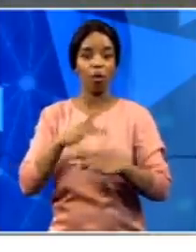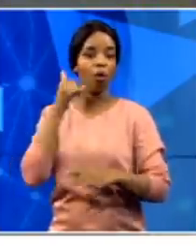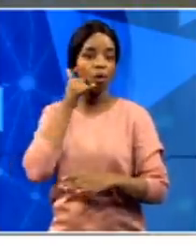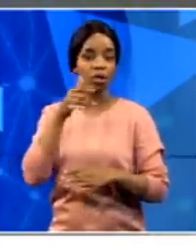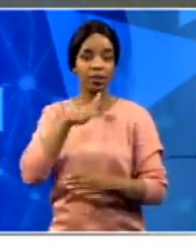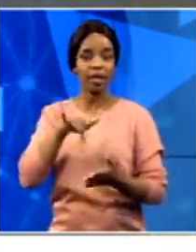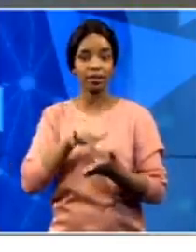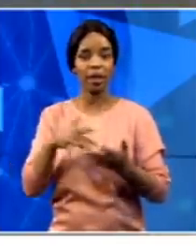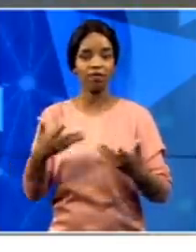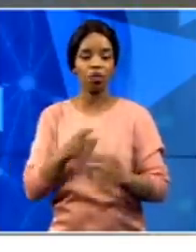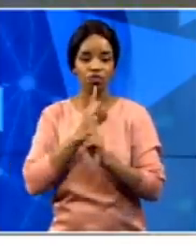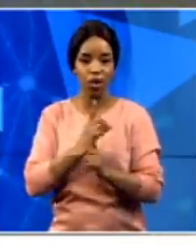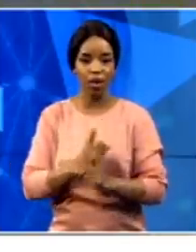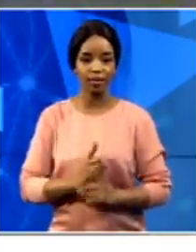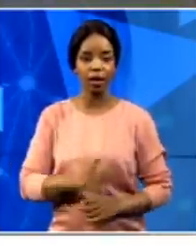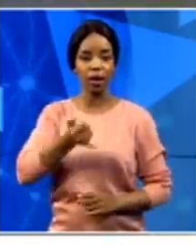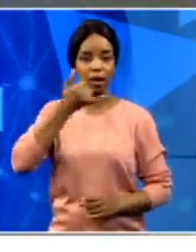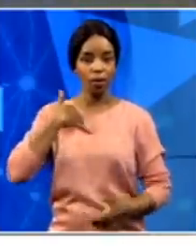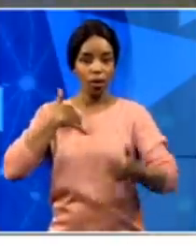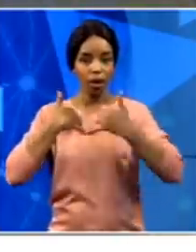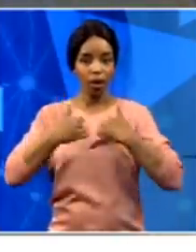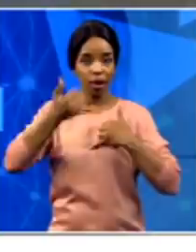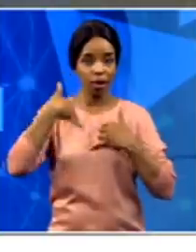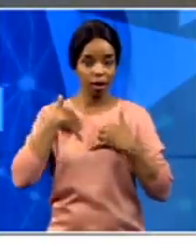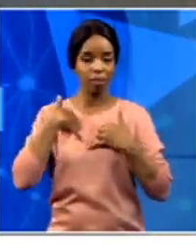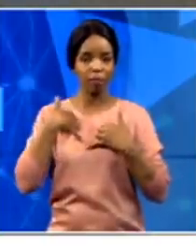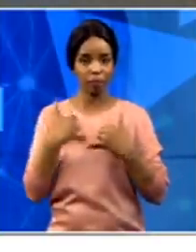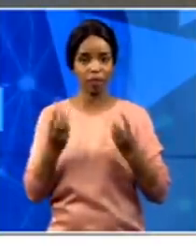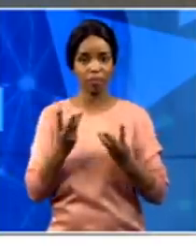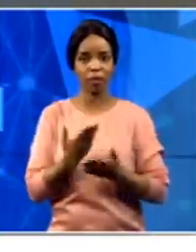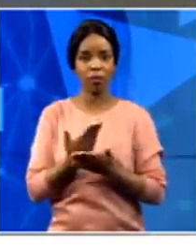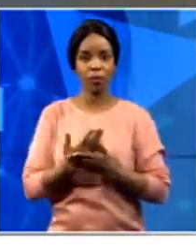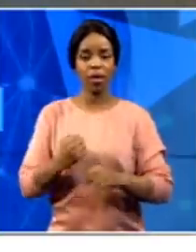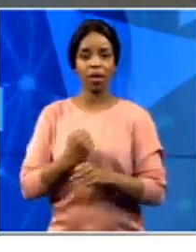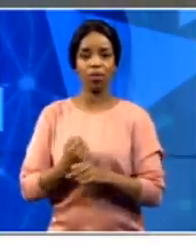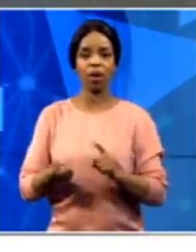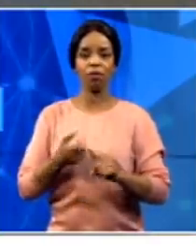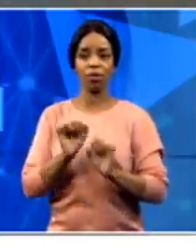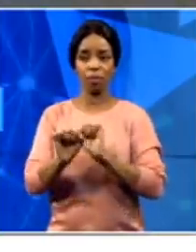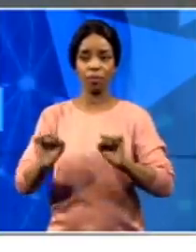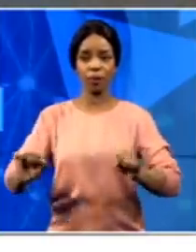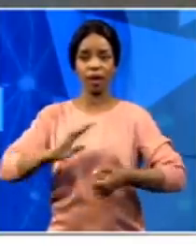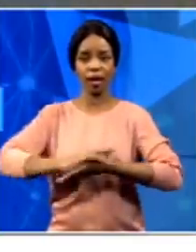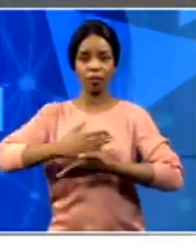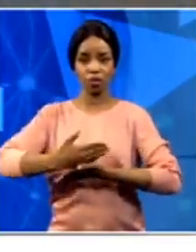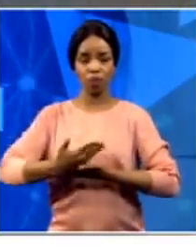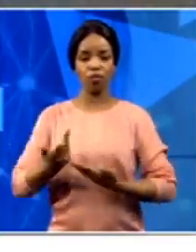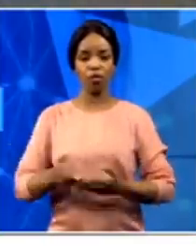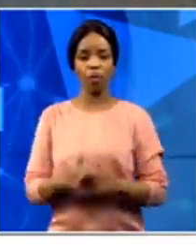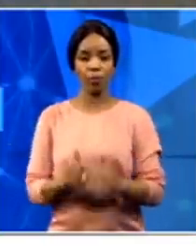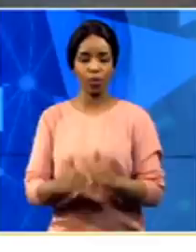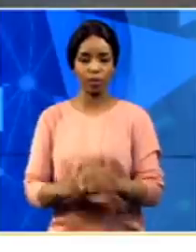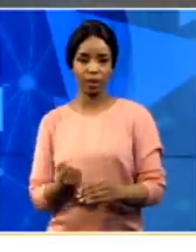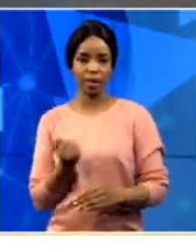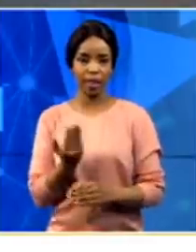we'll be introducing 4 more people across the provinces who can work from their laptops to process these claims. Okay, so